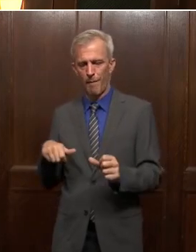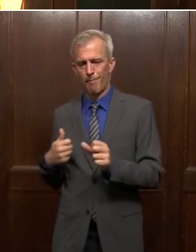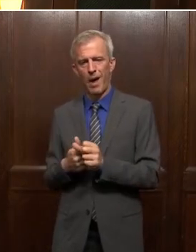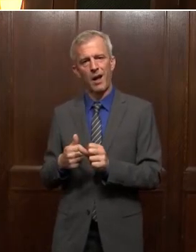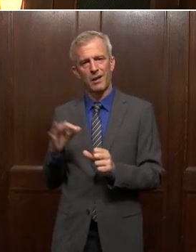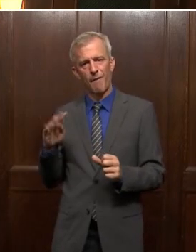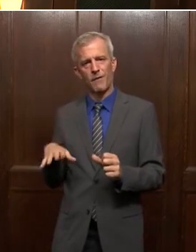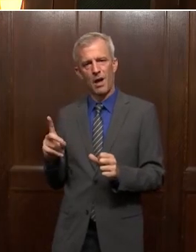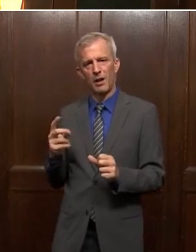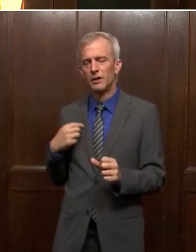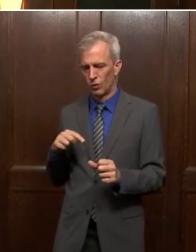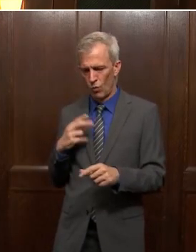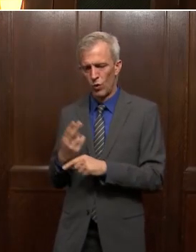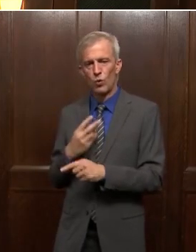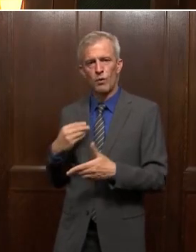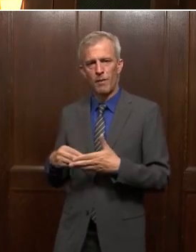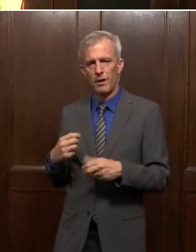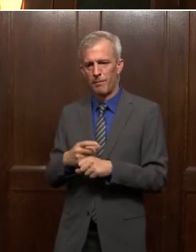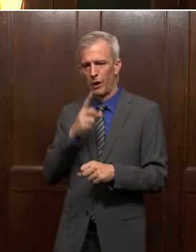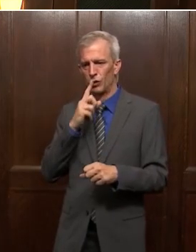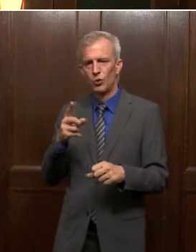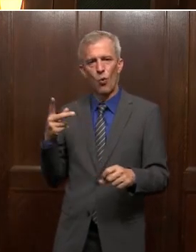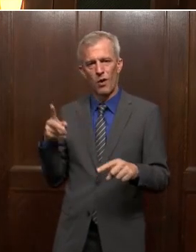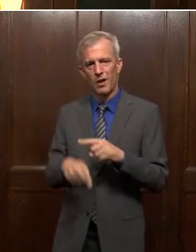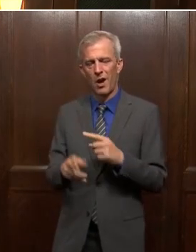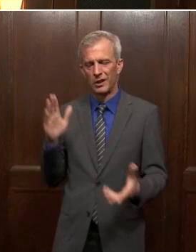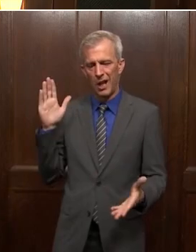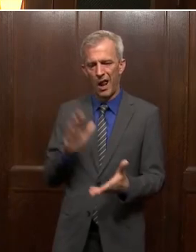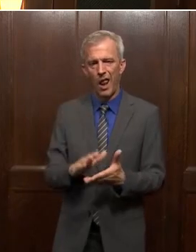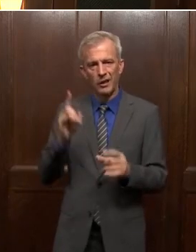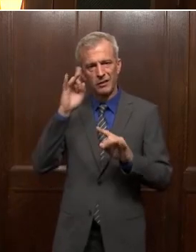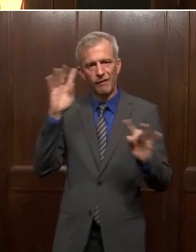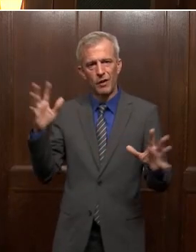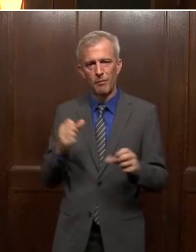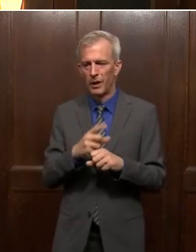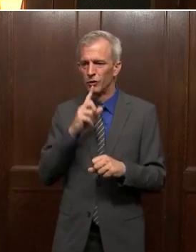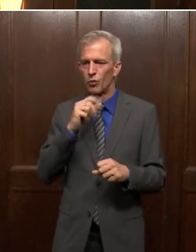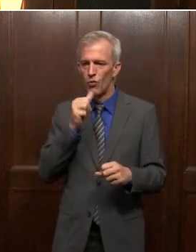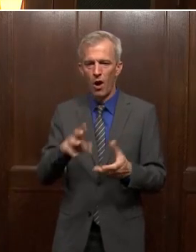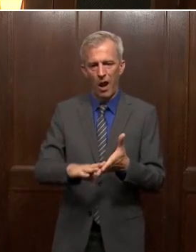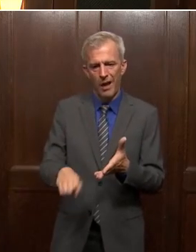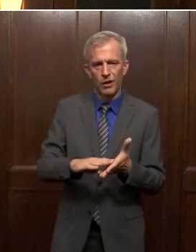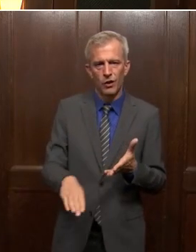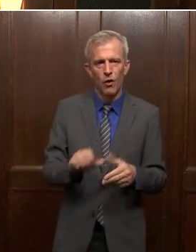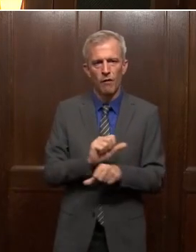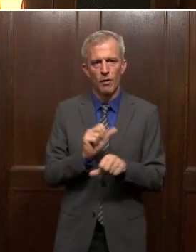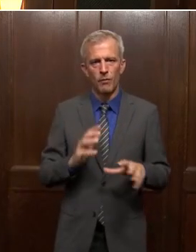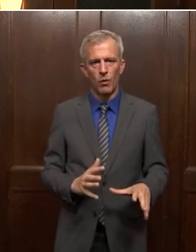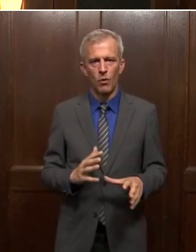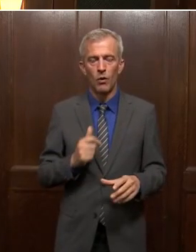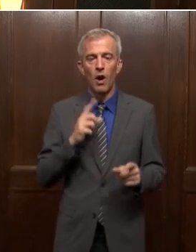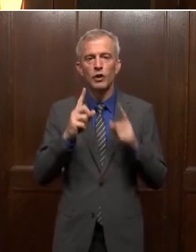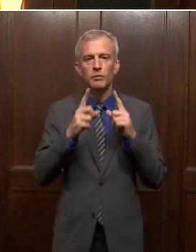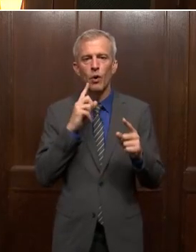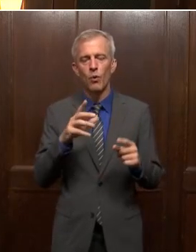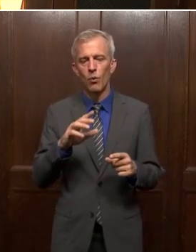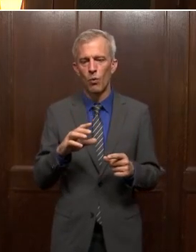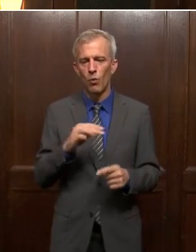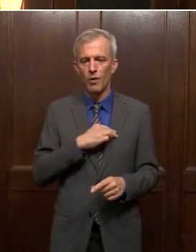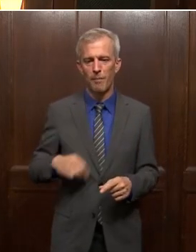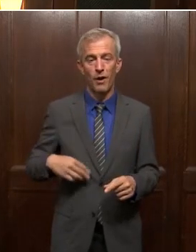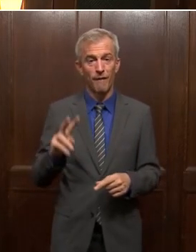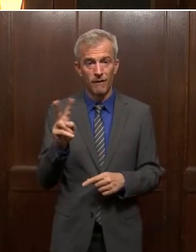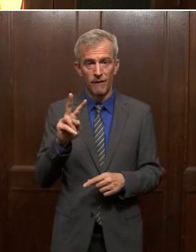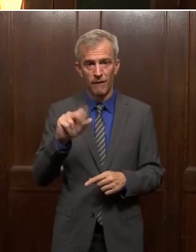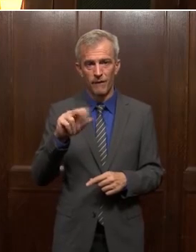from to make those cuts less severe, to make sure we're not laying off employees. I think I mentioned, I spoke to the mayor of Vancouver, they've already laid